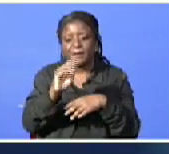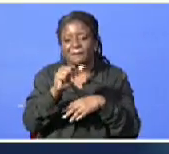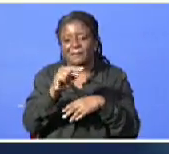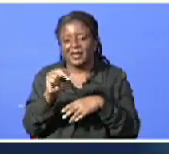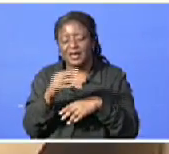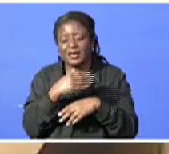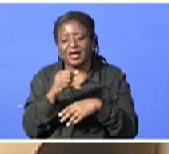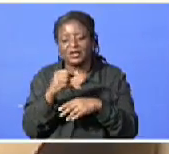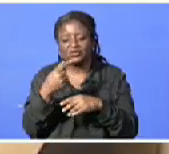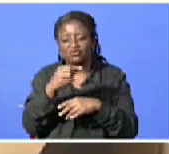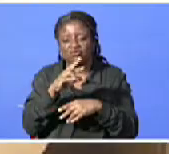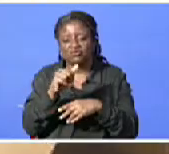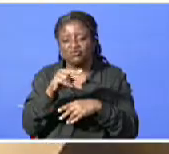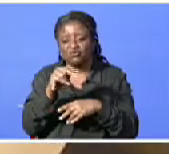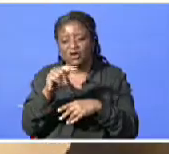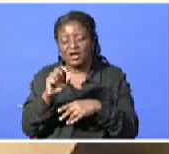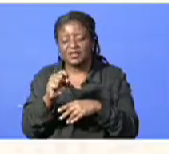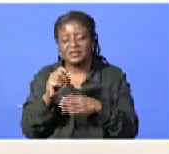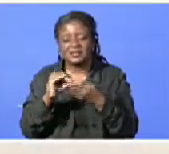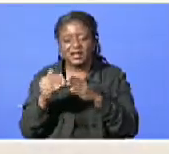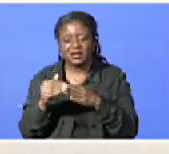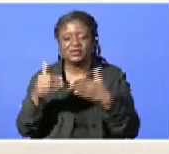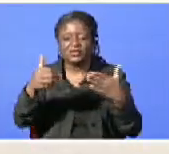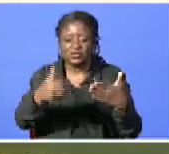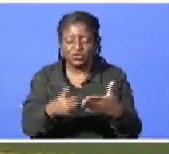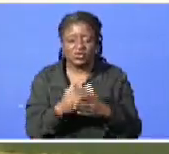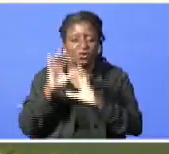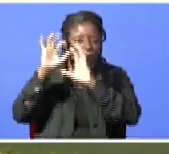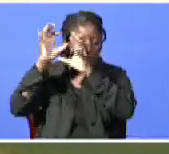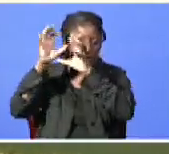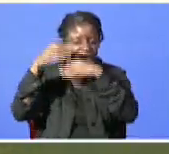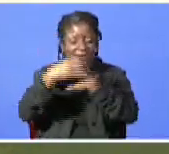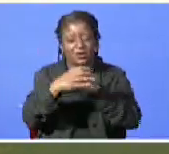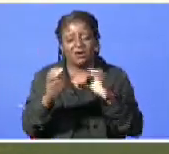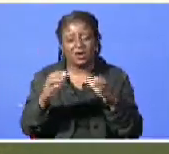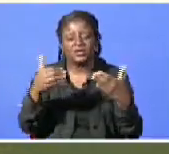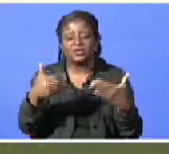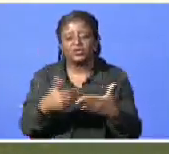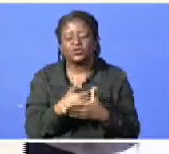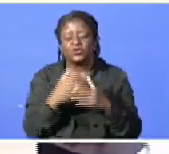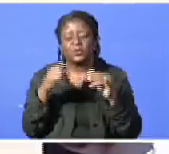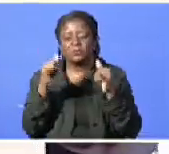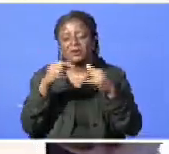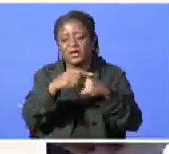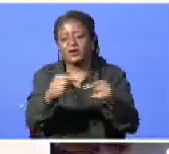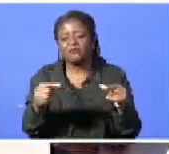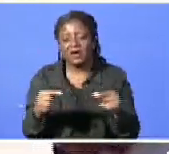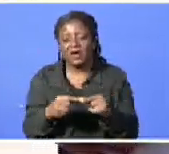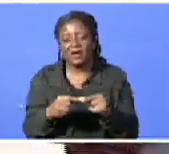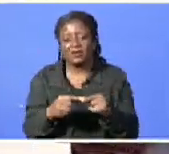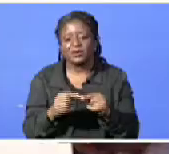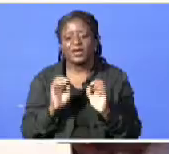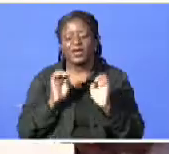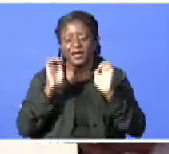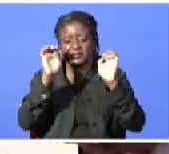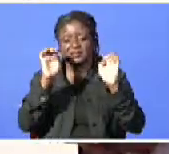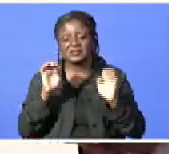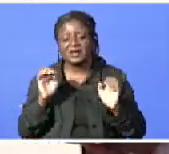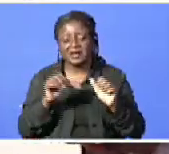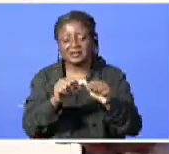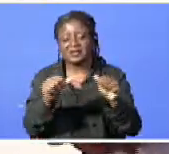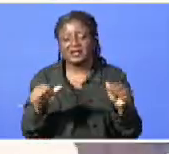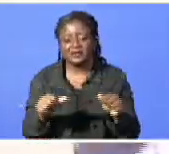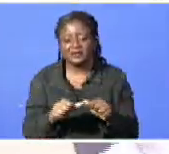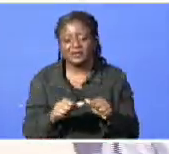features a new basketball court, new playground exercise facilities, and more green spaces. Prime Minister, the Most Honorable Dr. Hubert Minnis,